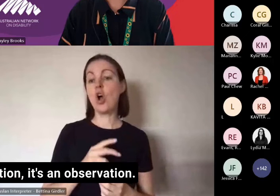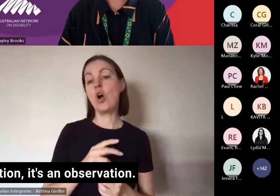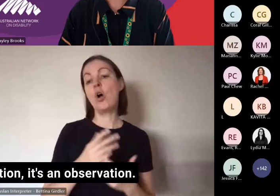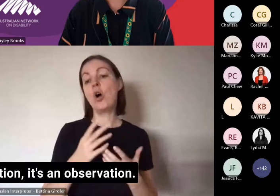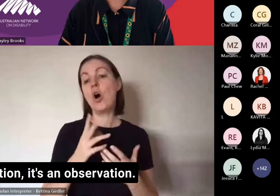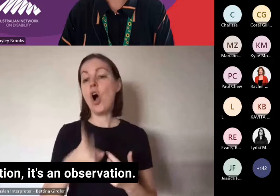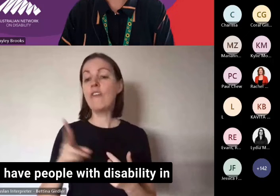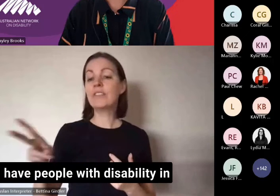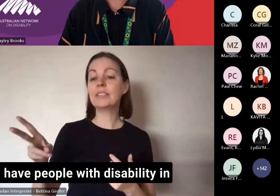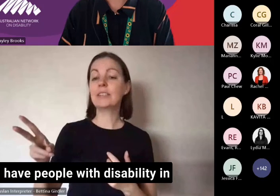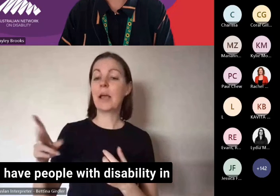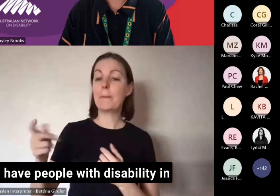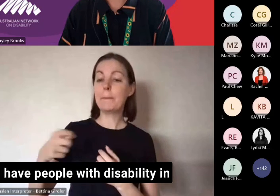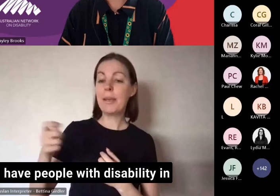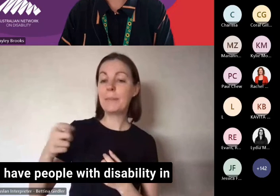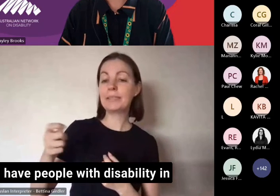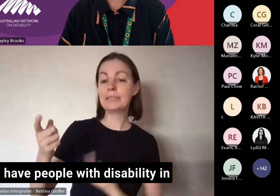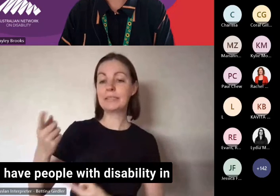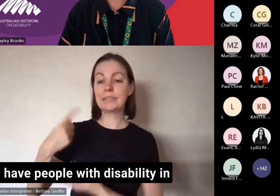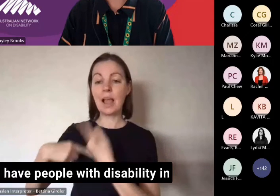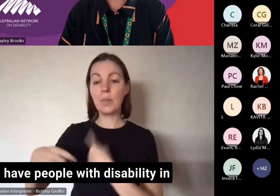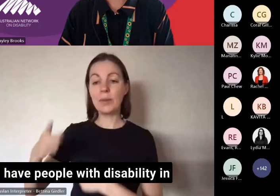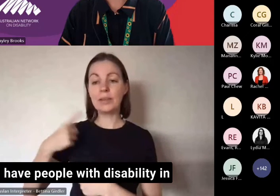it's an observation. All